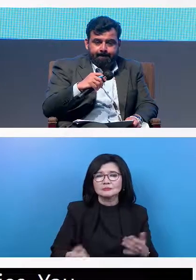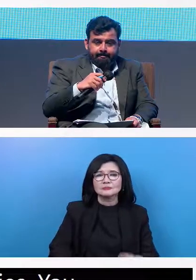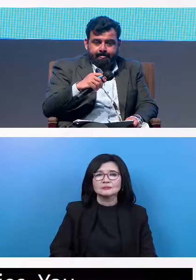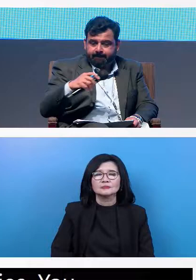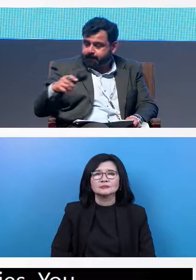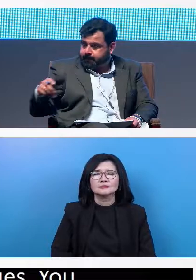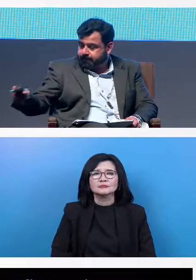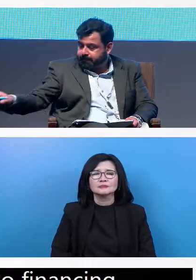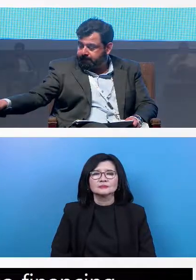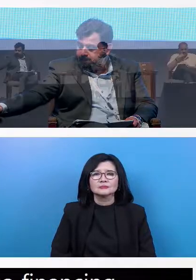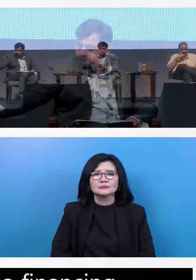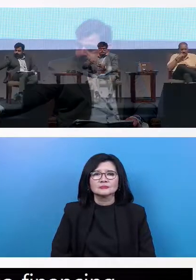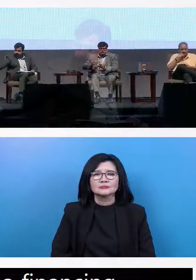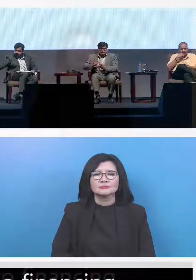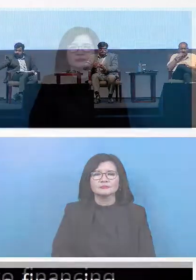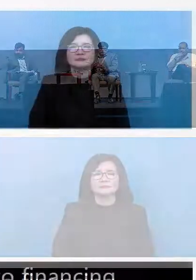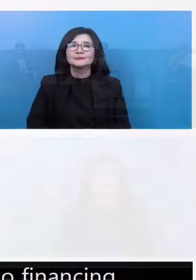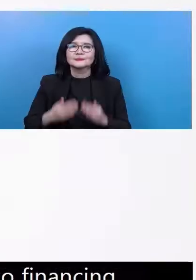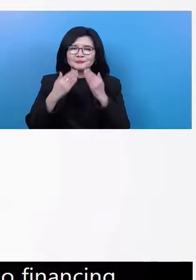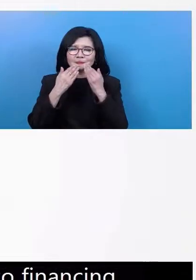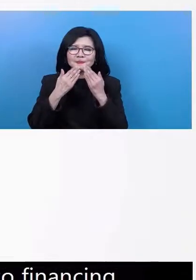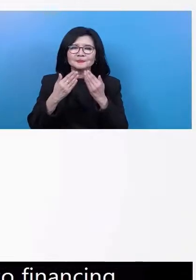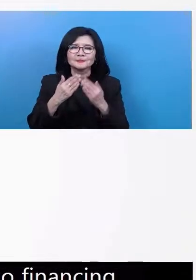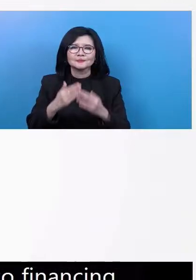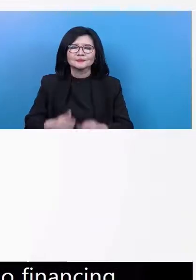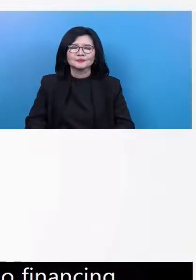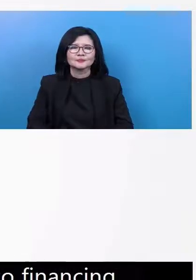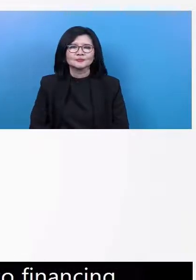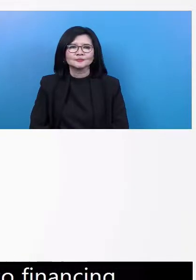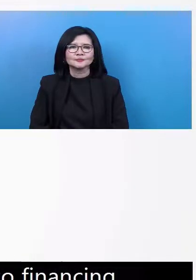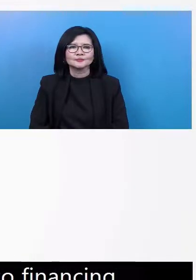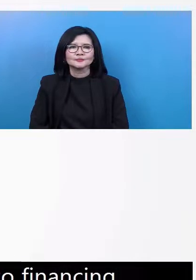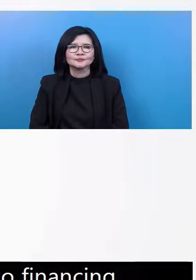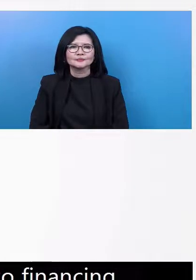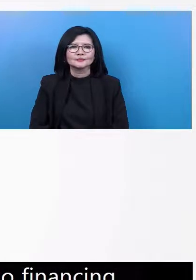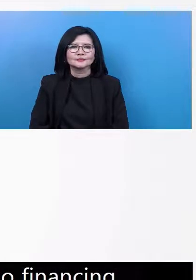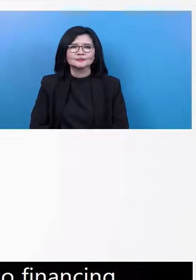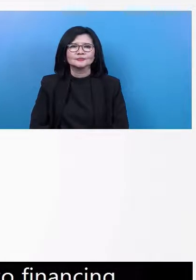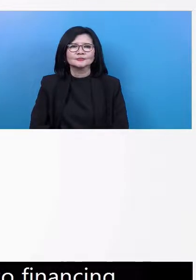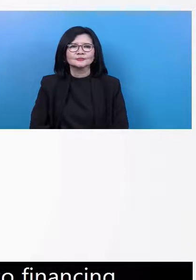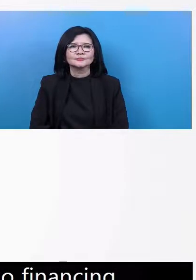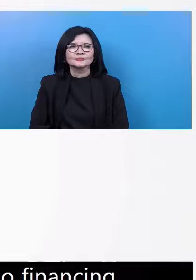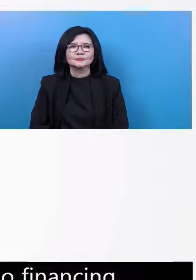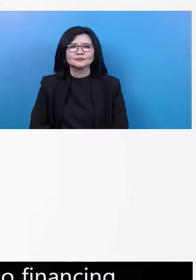Yeah, thank you, Abhilash. By the way, I think your socks are very good.